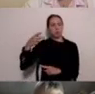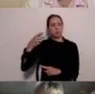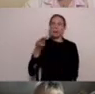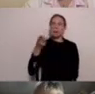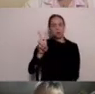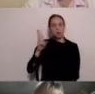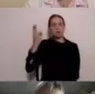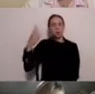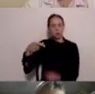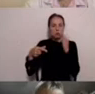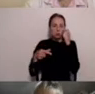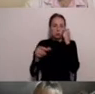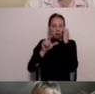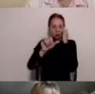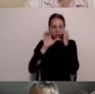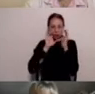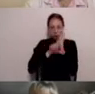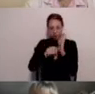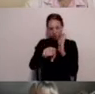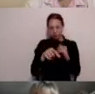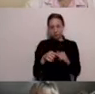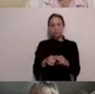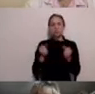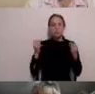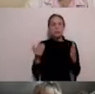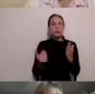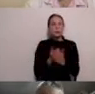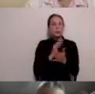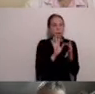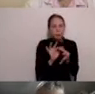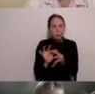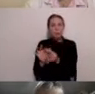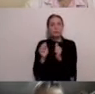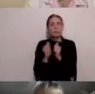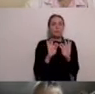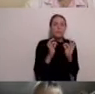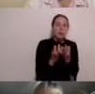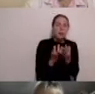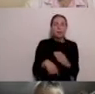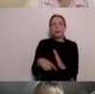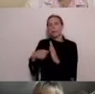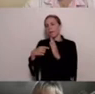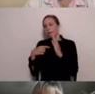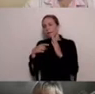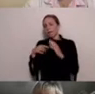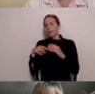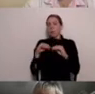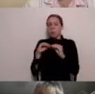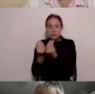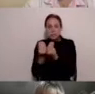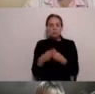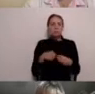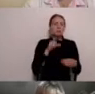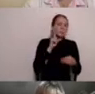collaborations were being formed between parent organizations and early interventionists and deaf organizations. It was really exciting to see that coming out of